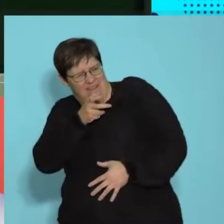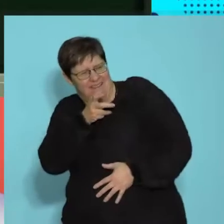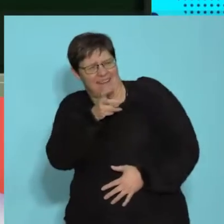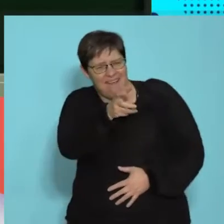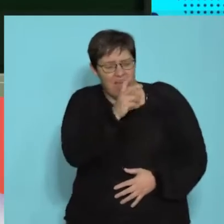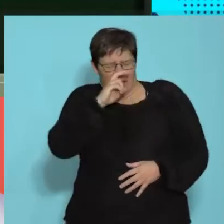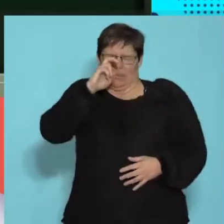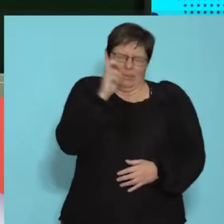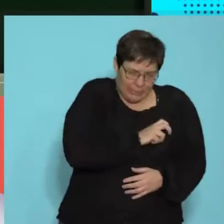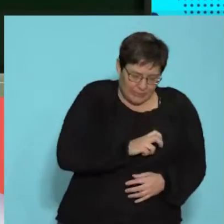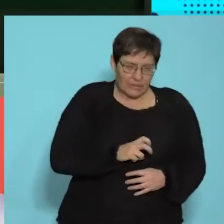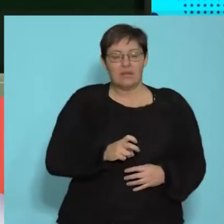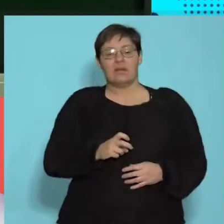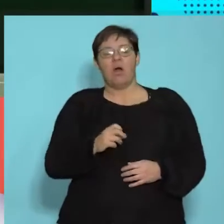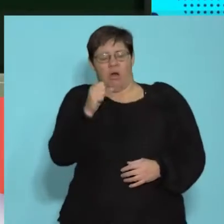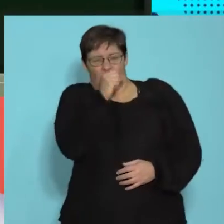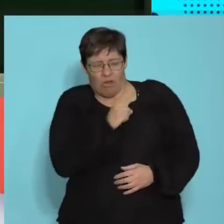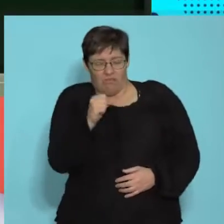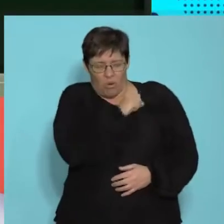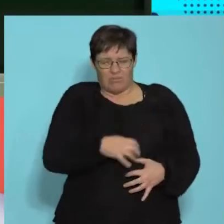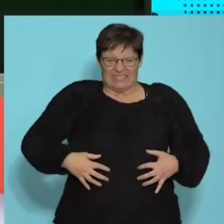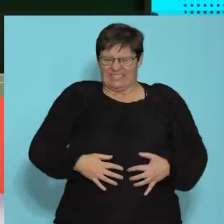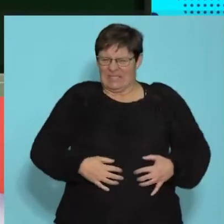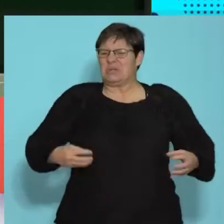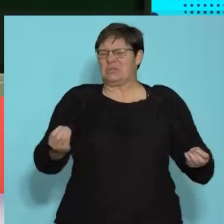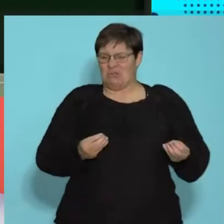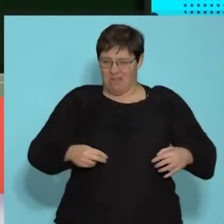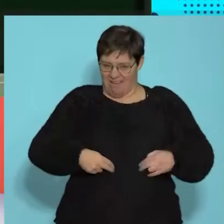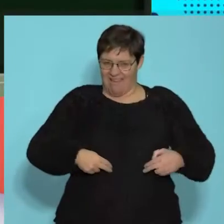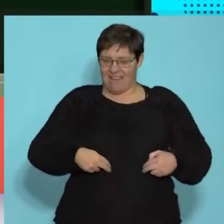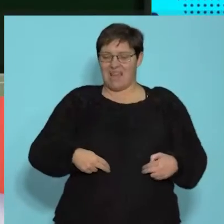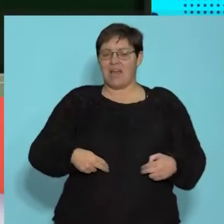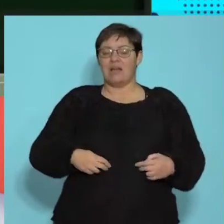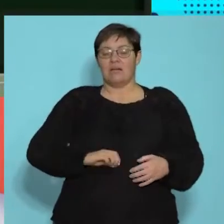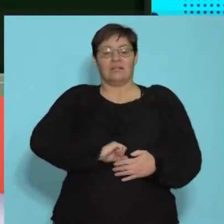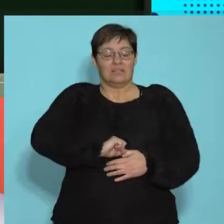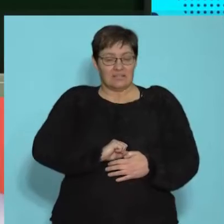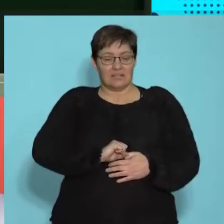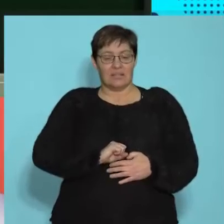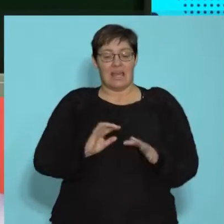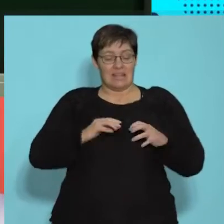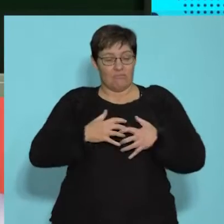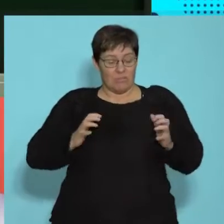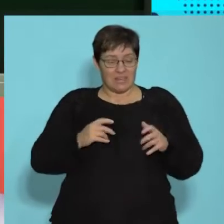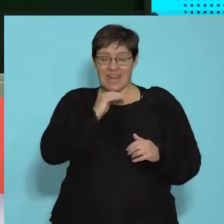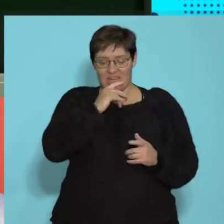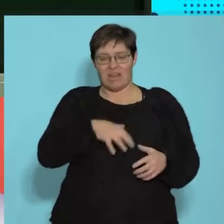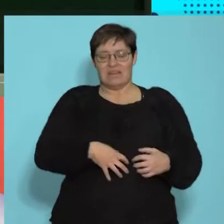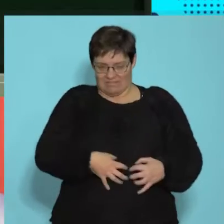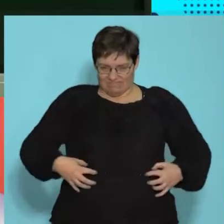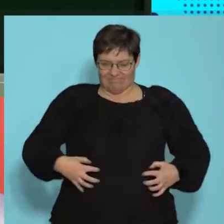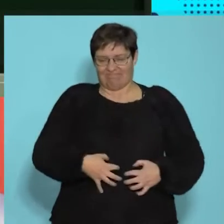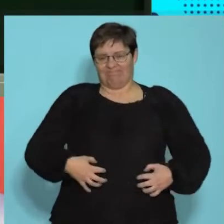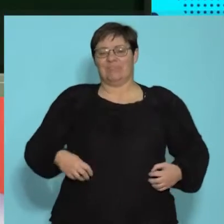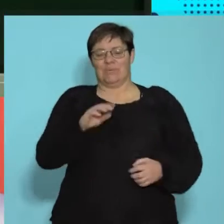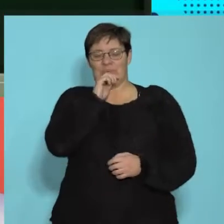shout or sneeze or cough, the diaphragm, all right, and the ribs are not enough. And then, all right, our